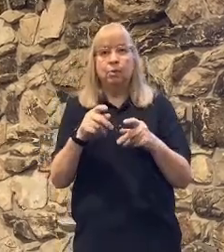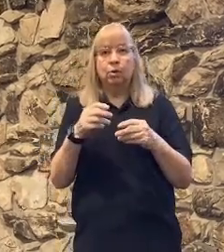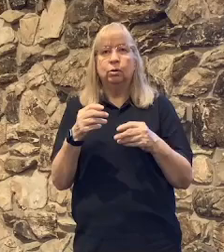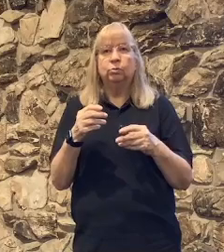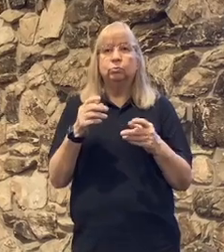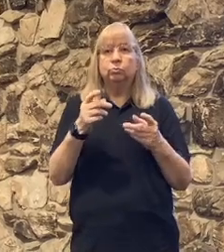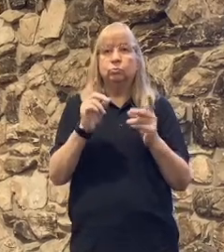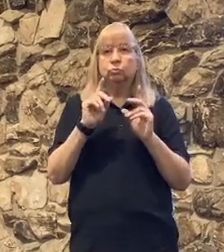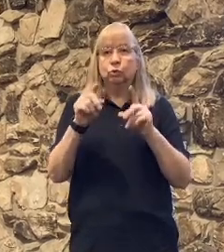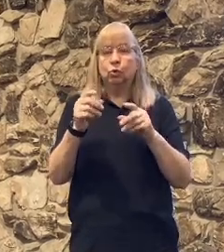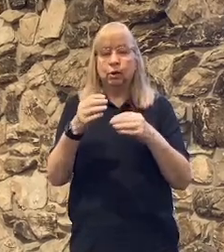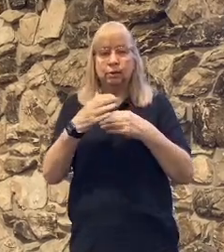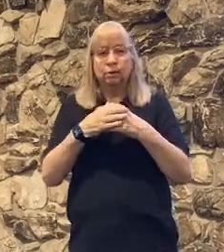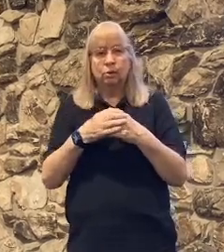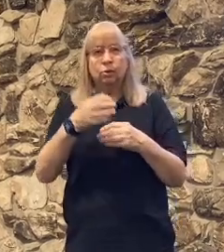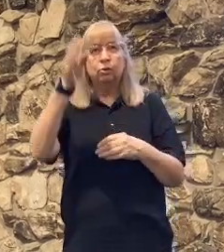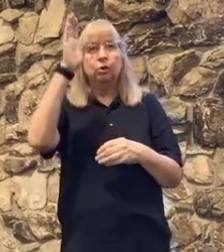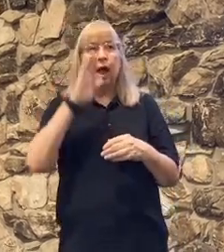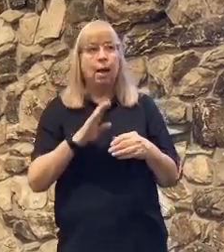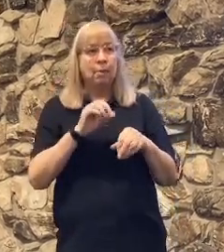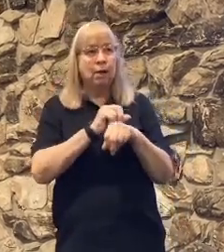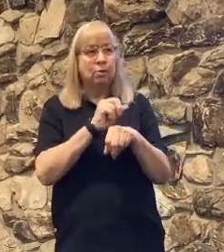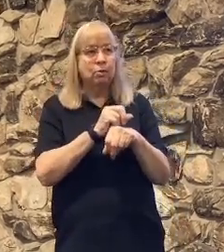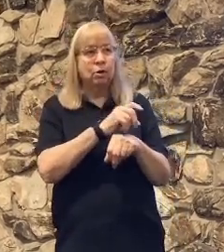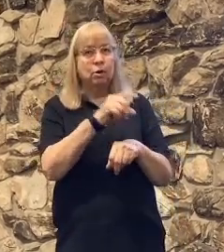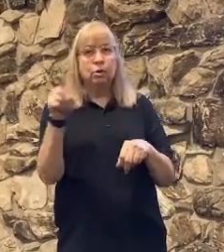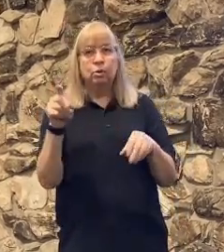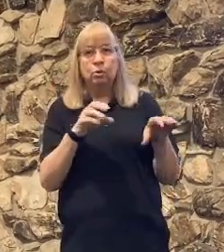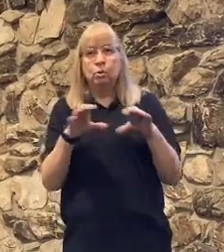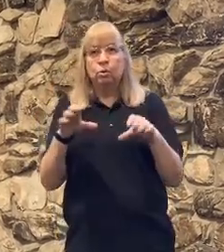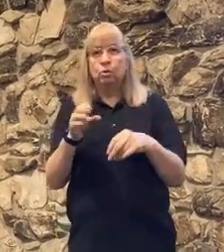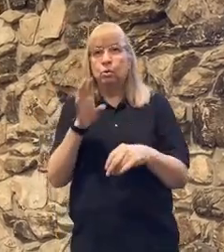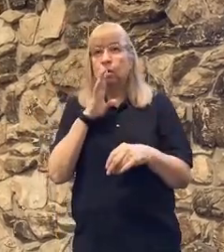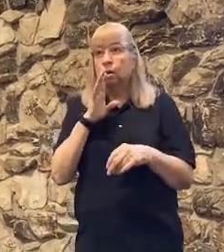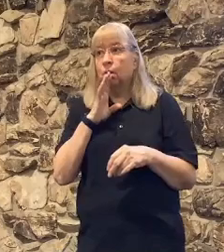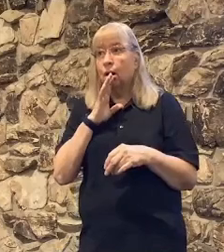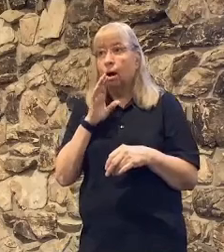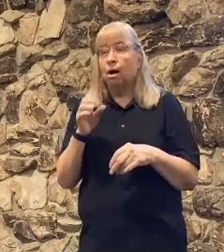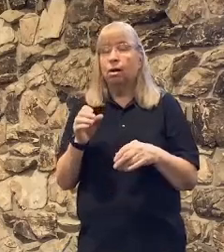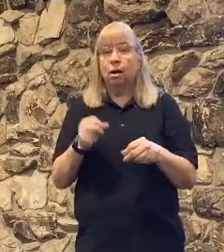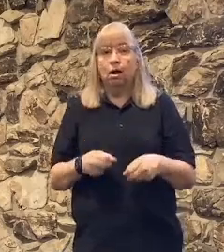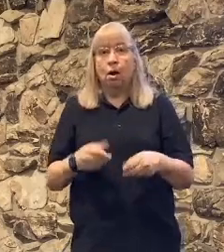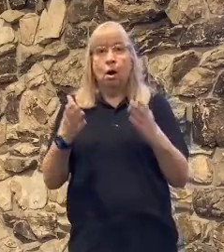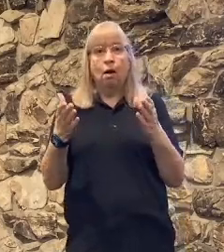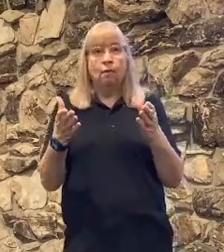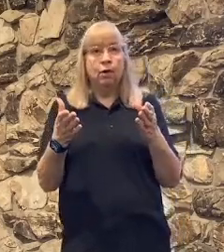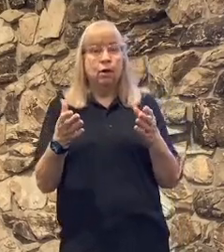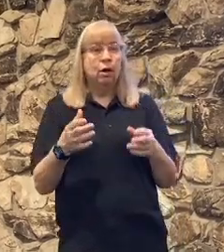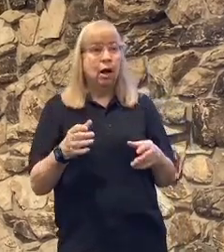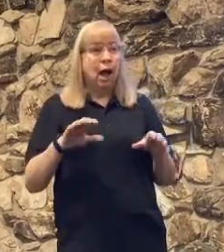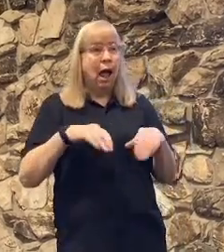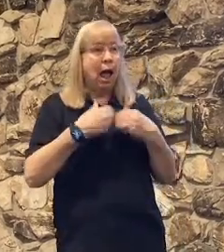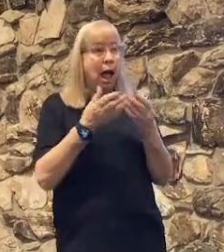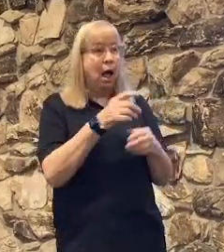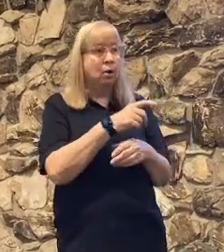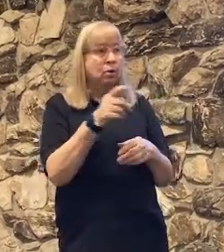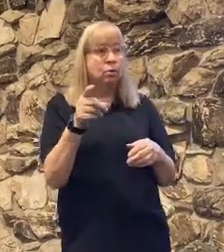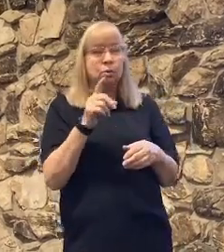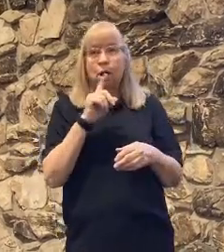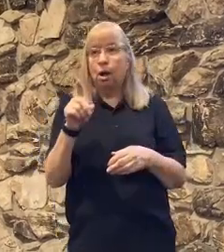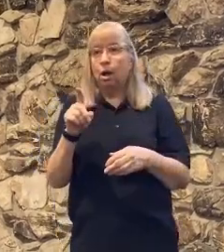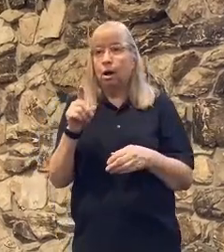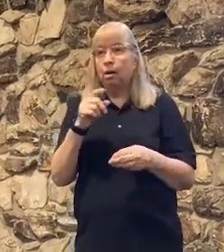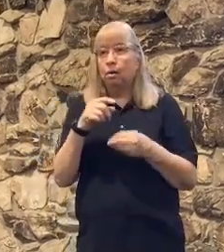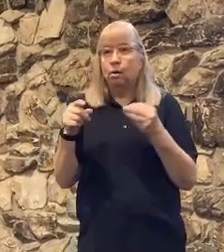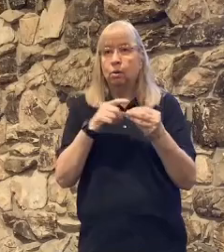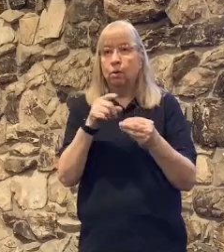to God by the work that you do, by the way you talk, the things you offer, how you just are